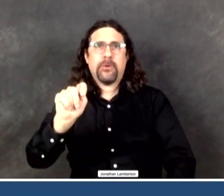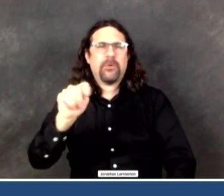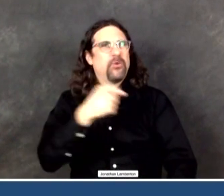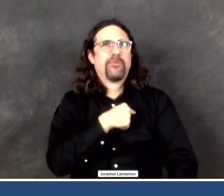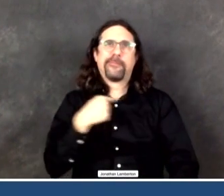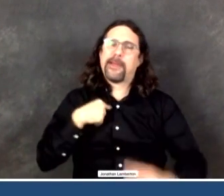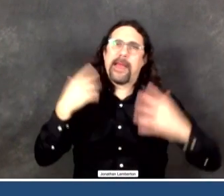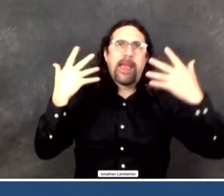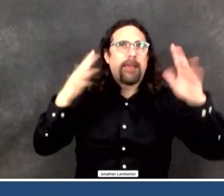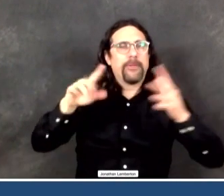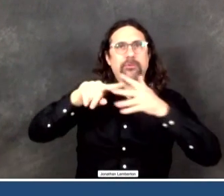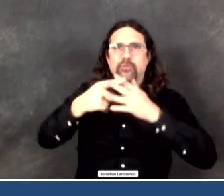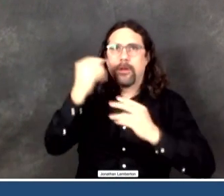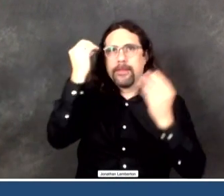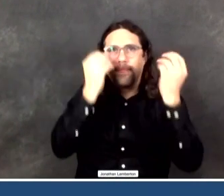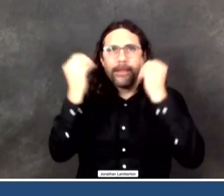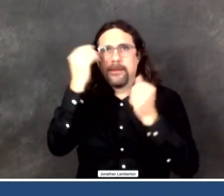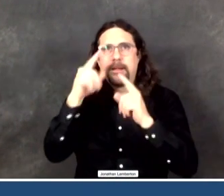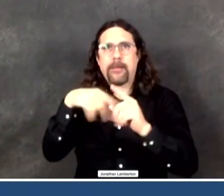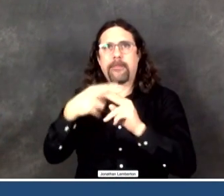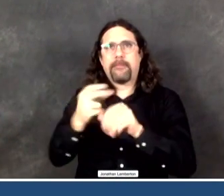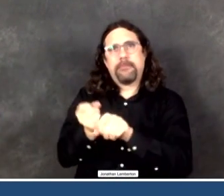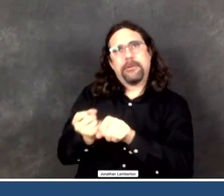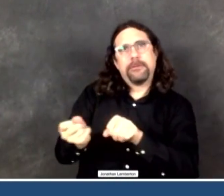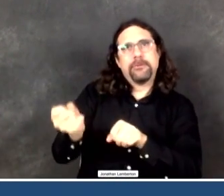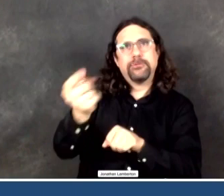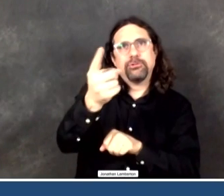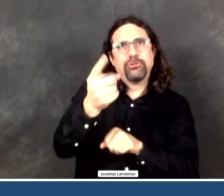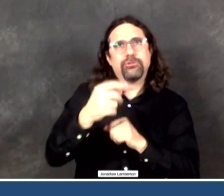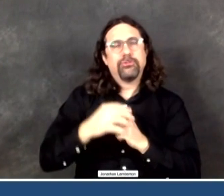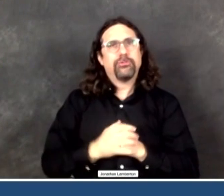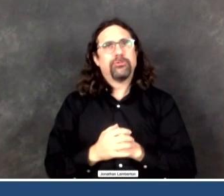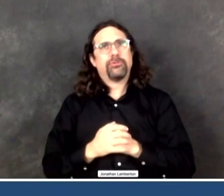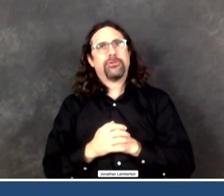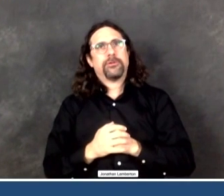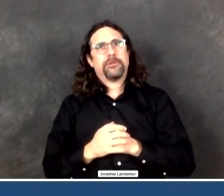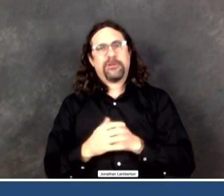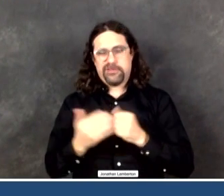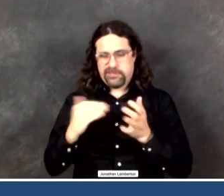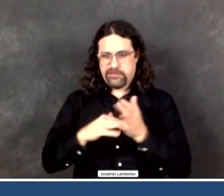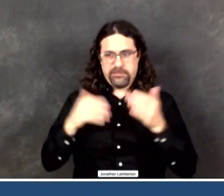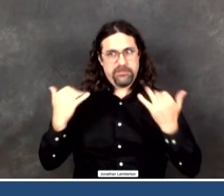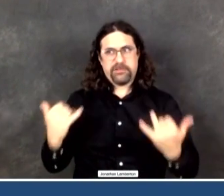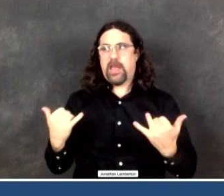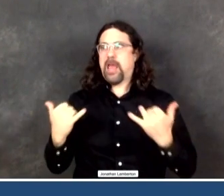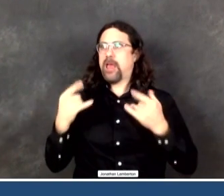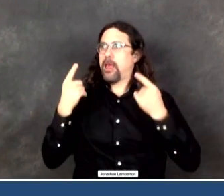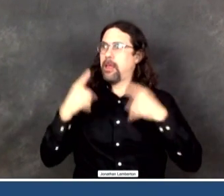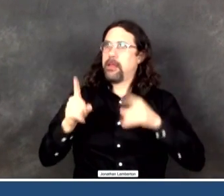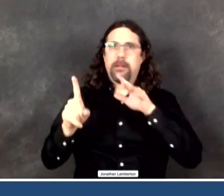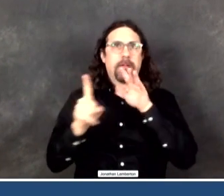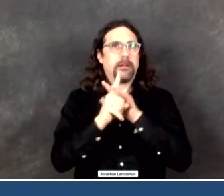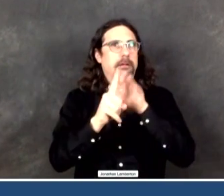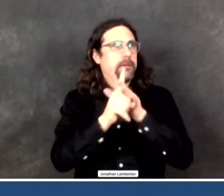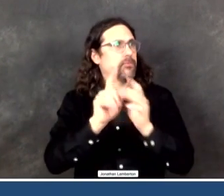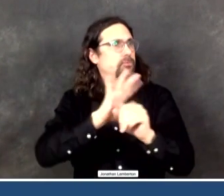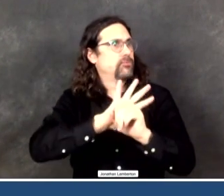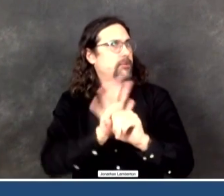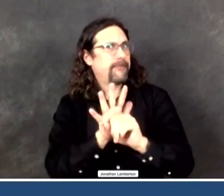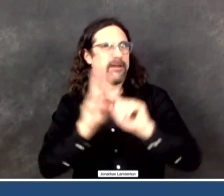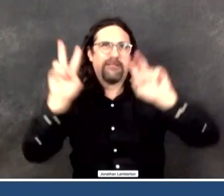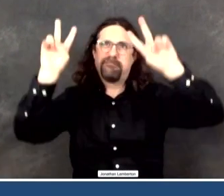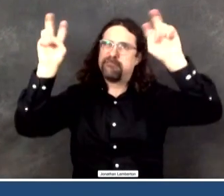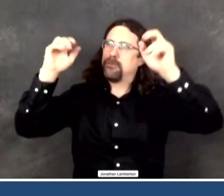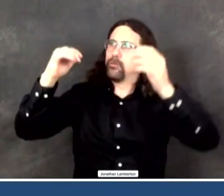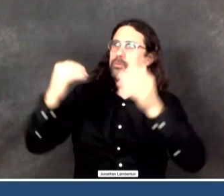a new era for the New York City public schools and a new approach, and one that's going to have to be very, very mindful of all the trauma that